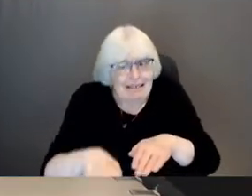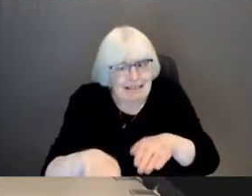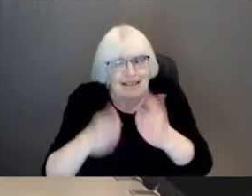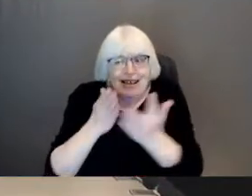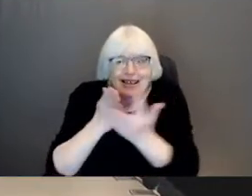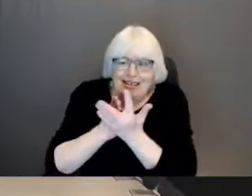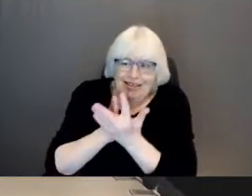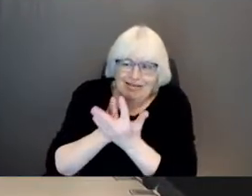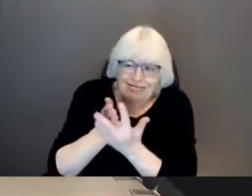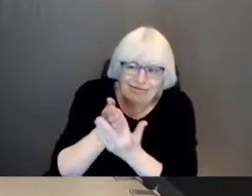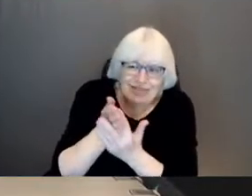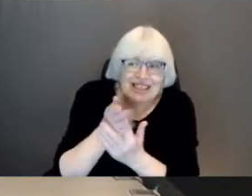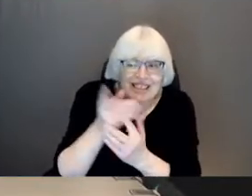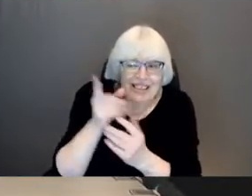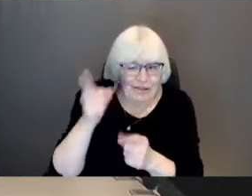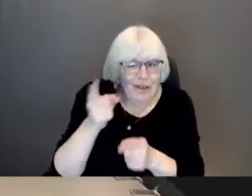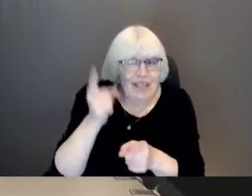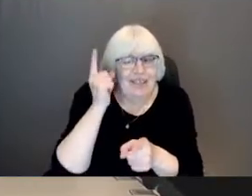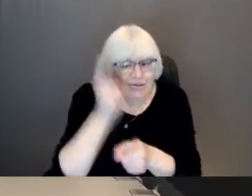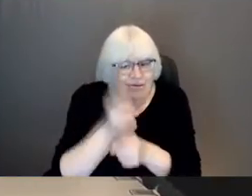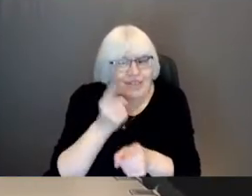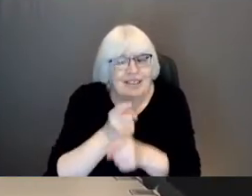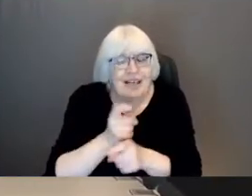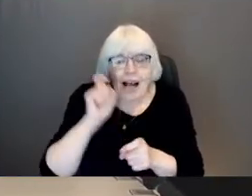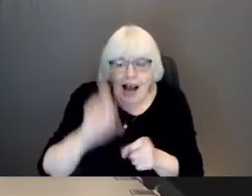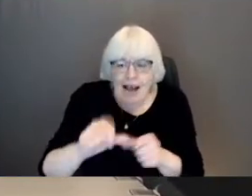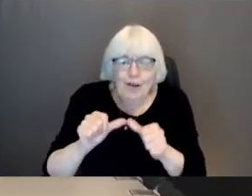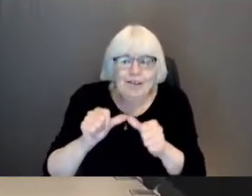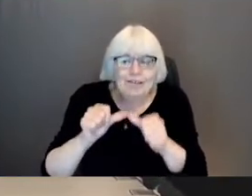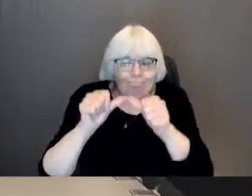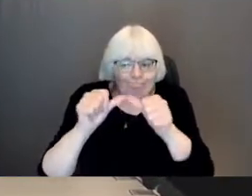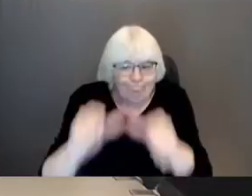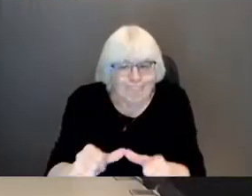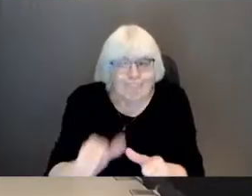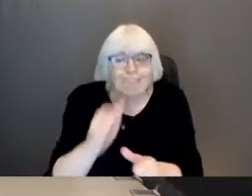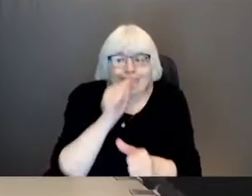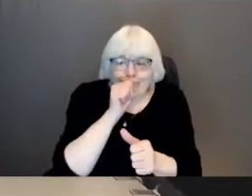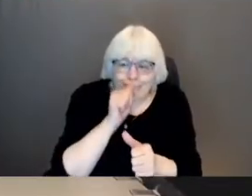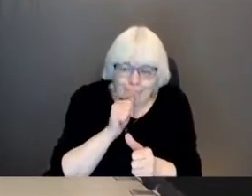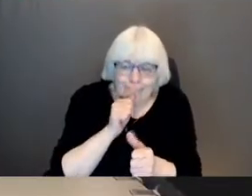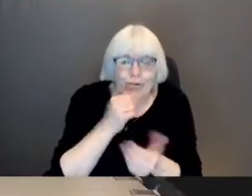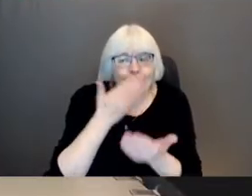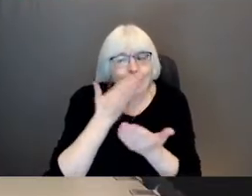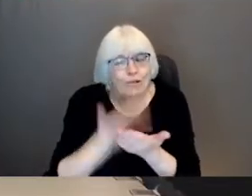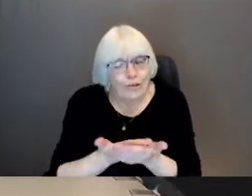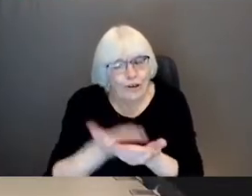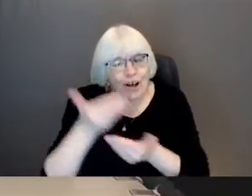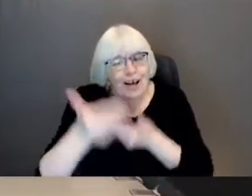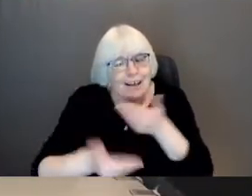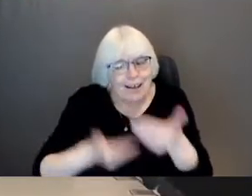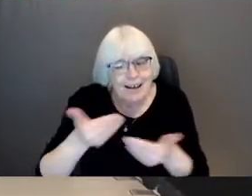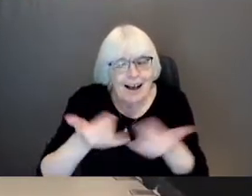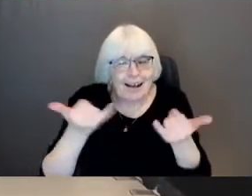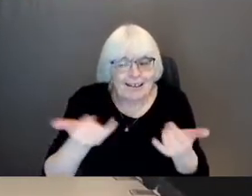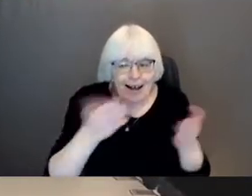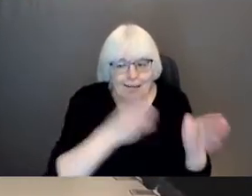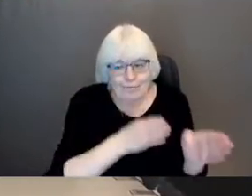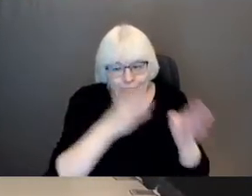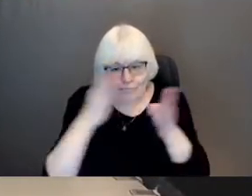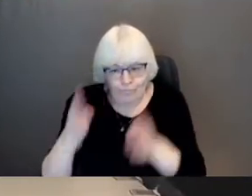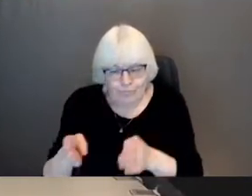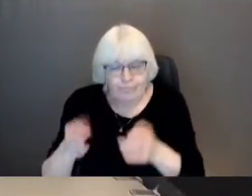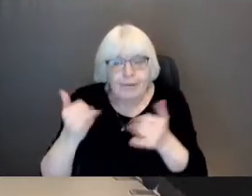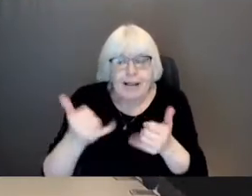word, I think, to describe it. Just before we go to some questions from our friends in the media, I know we've been getting lots of great comments